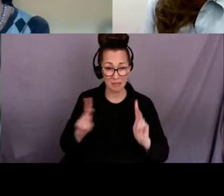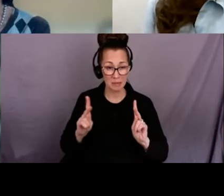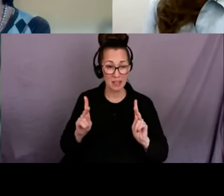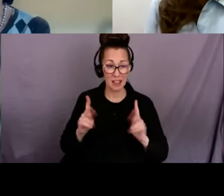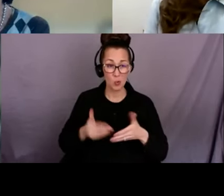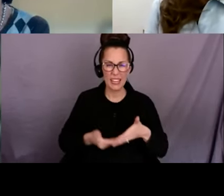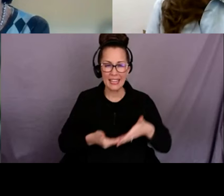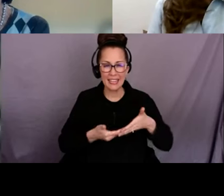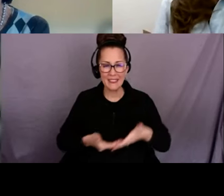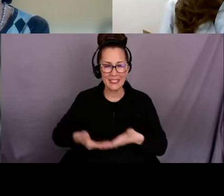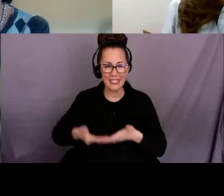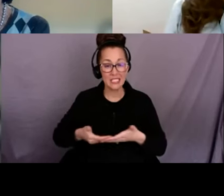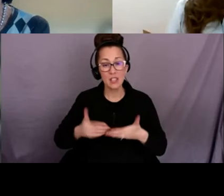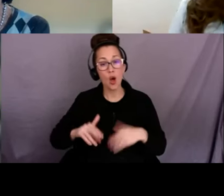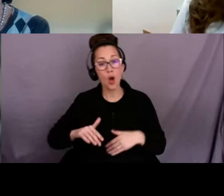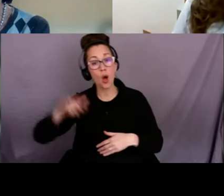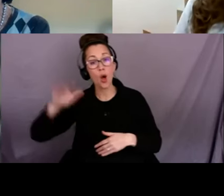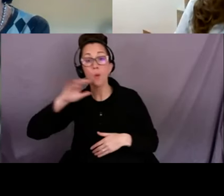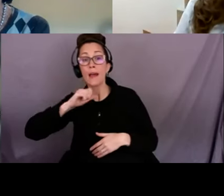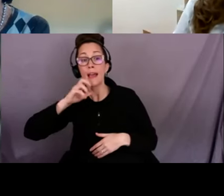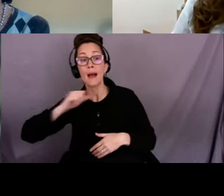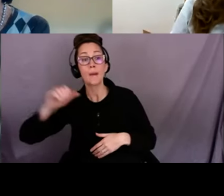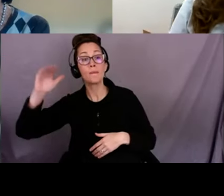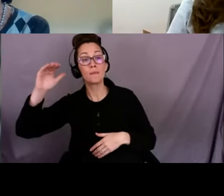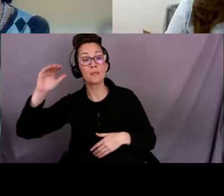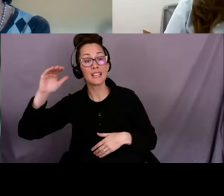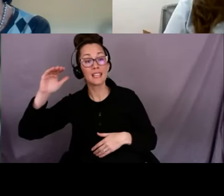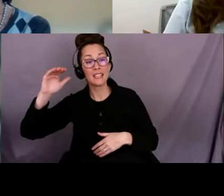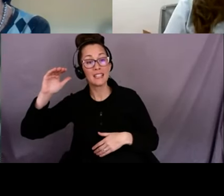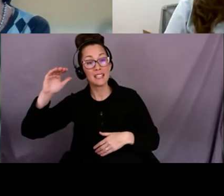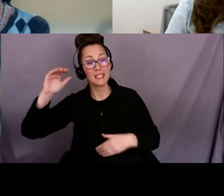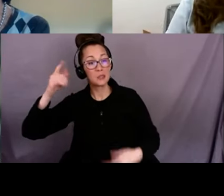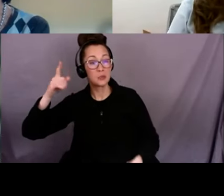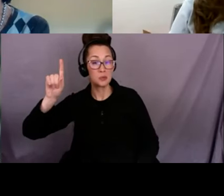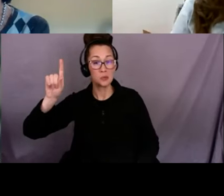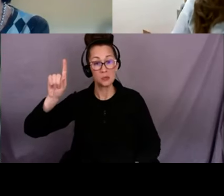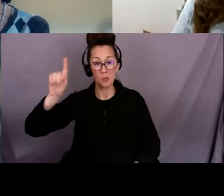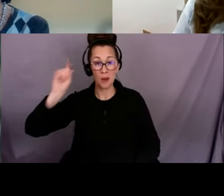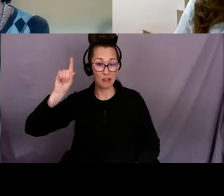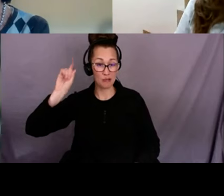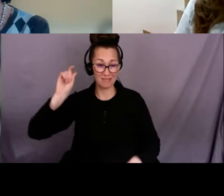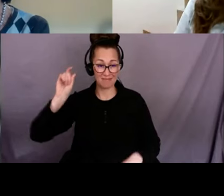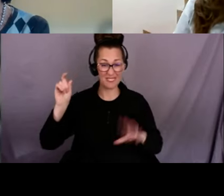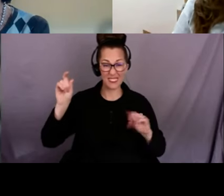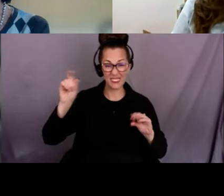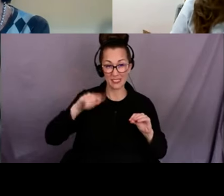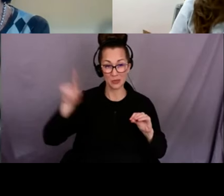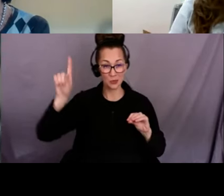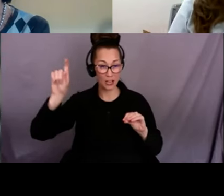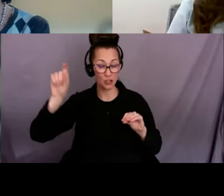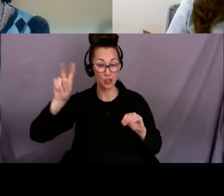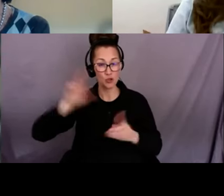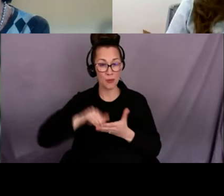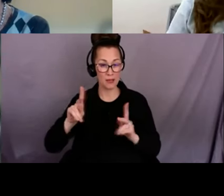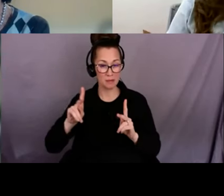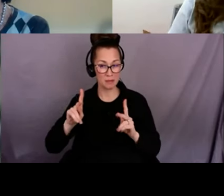infants, all the way up to some of our centenarians, people in their hundreds today. The class reside in